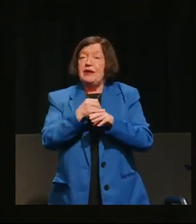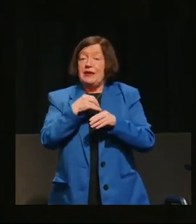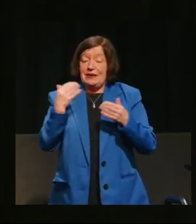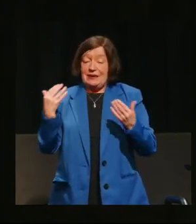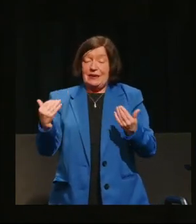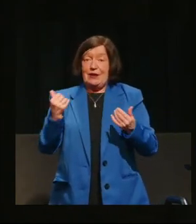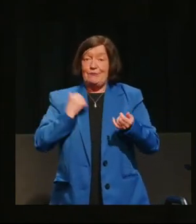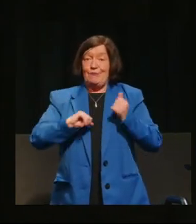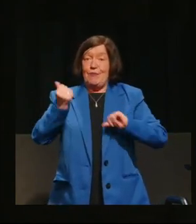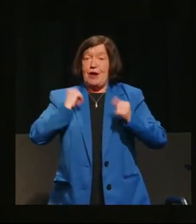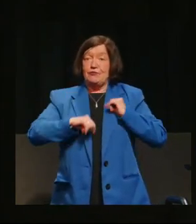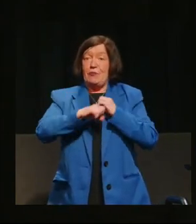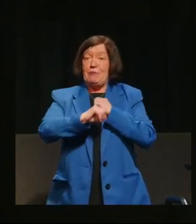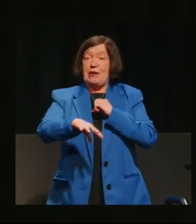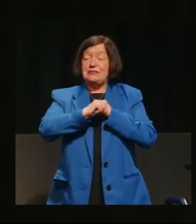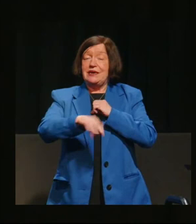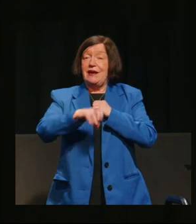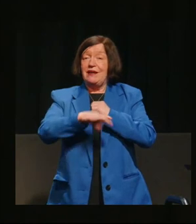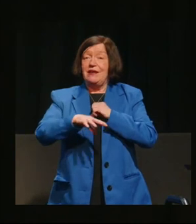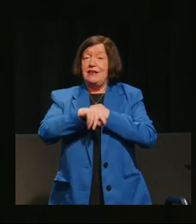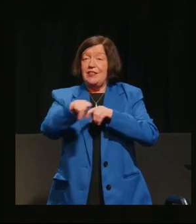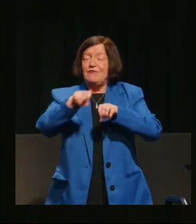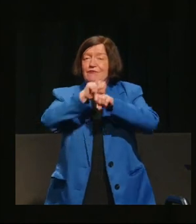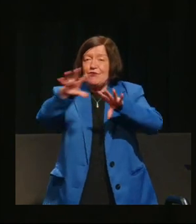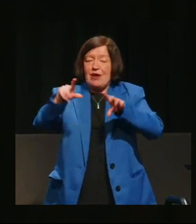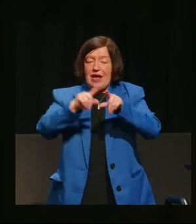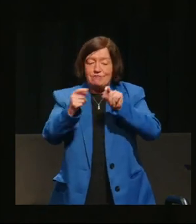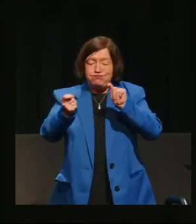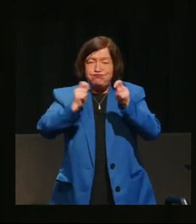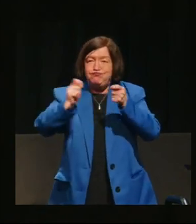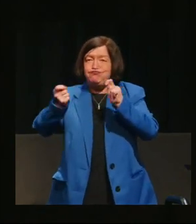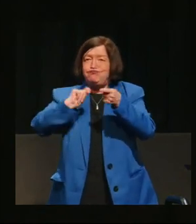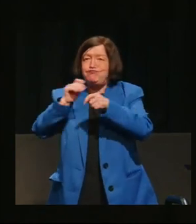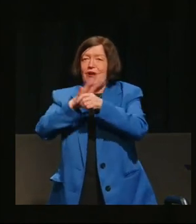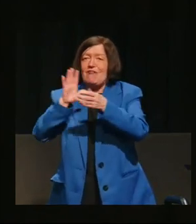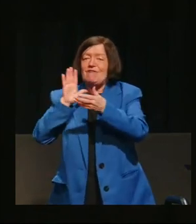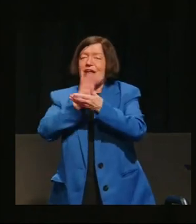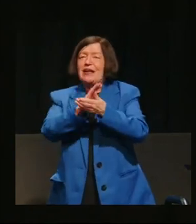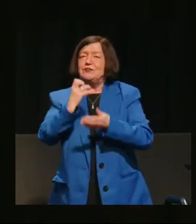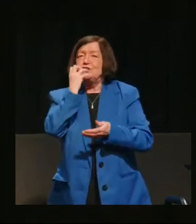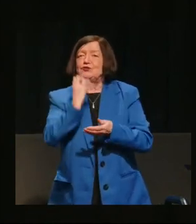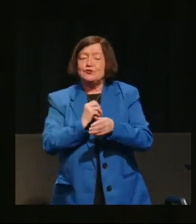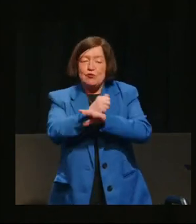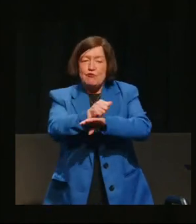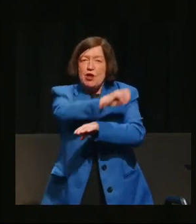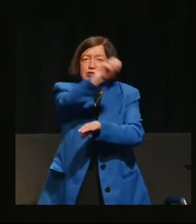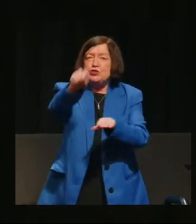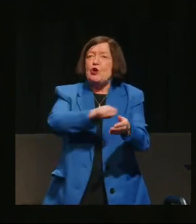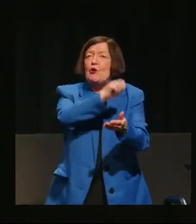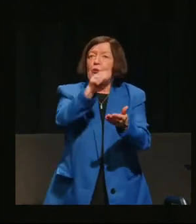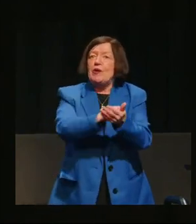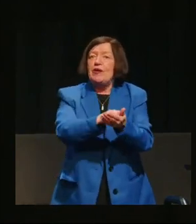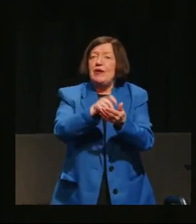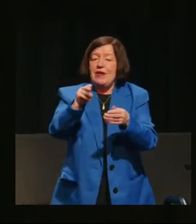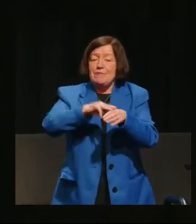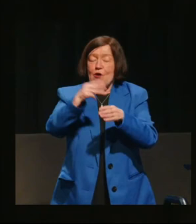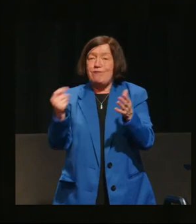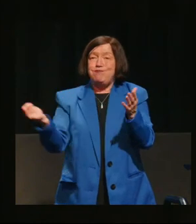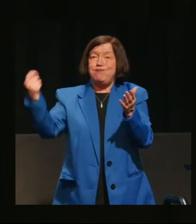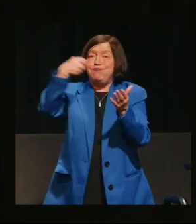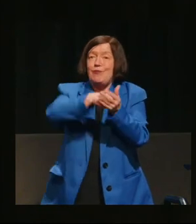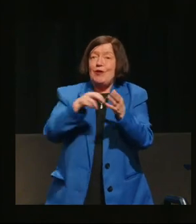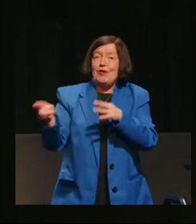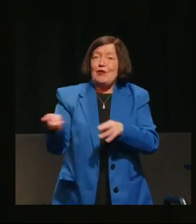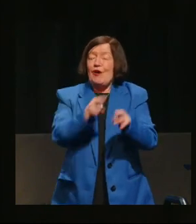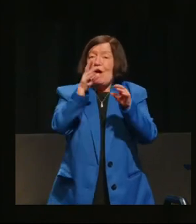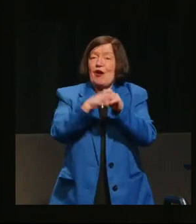media. The virulence and versatility of anti-Semitism across Europe has been further fueled by the rise